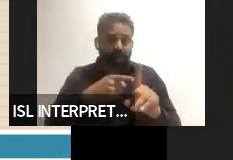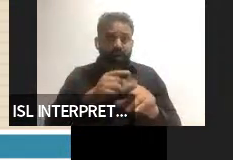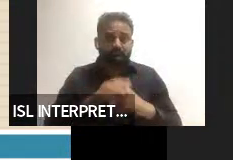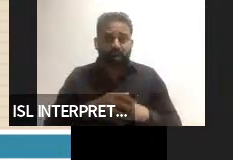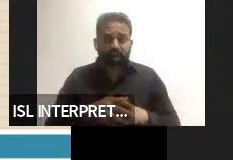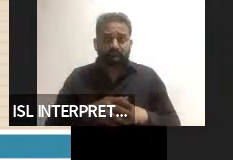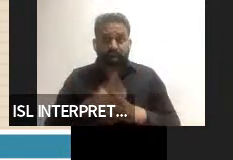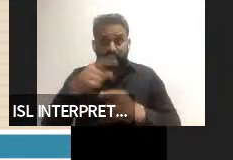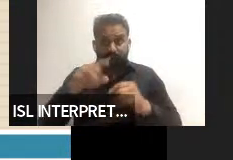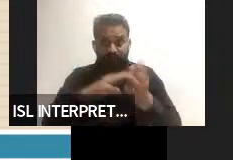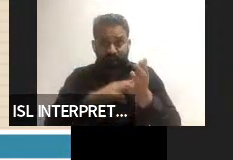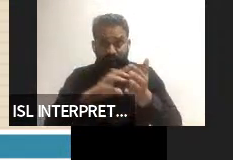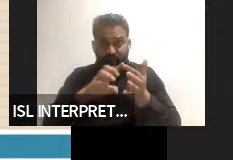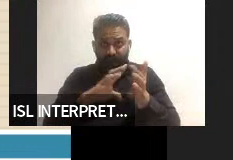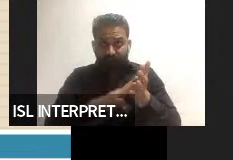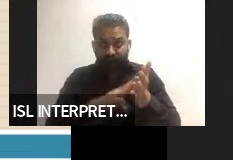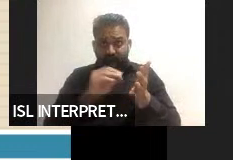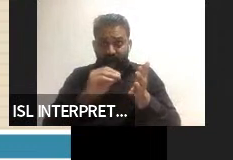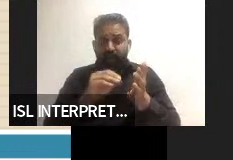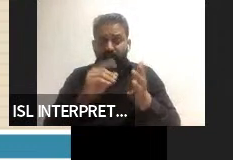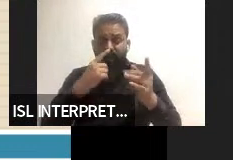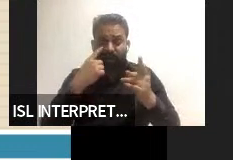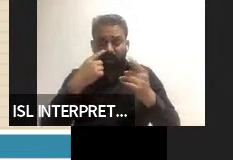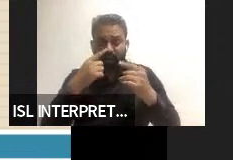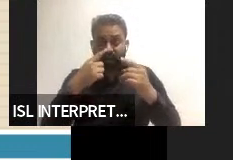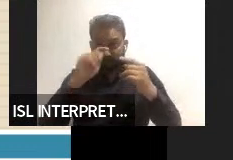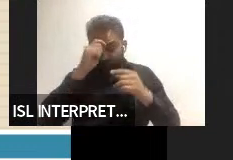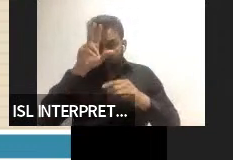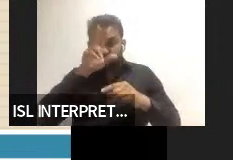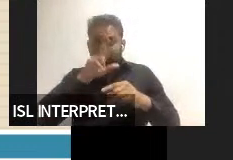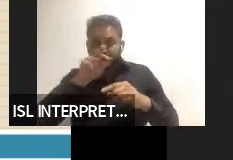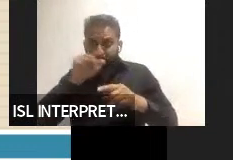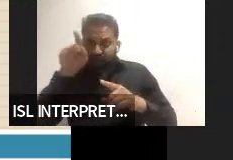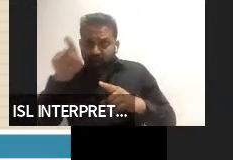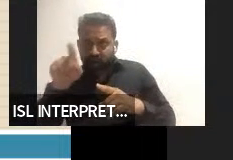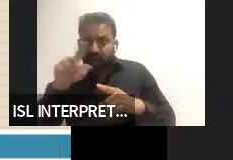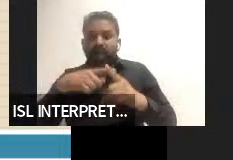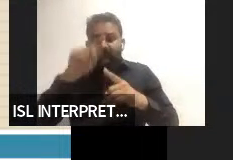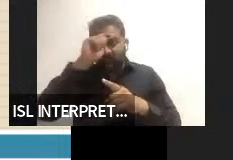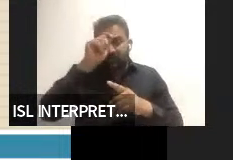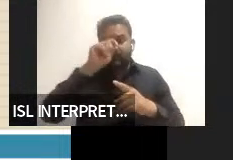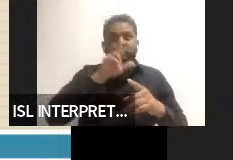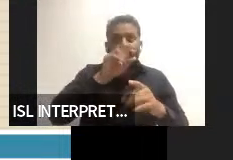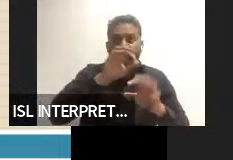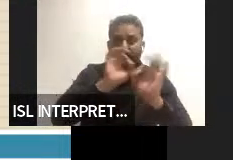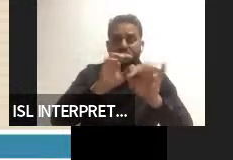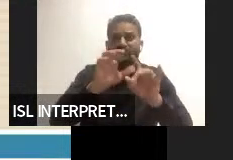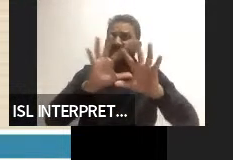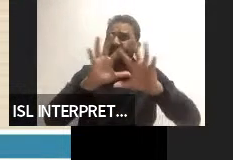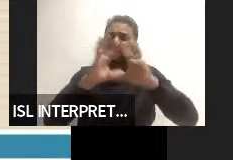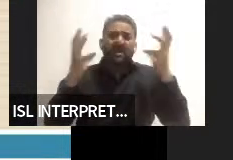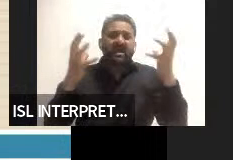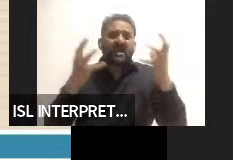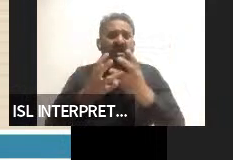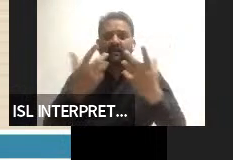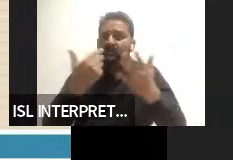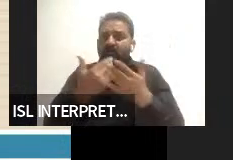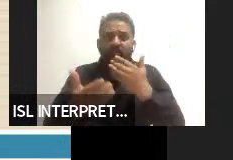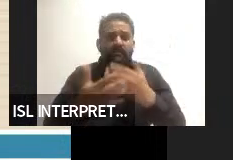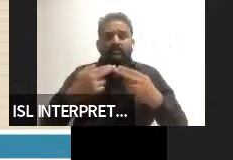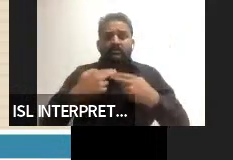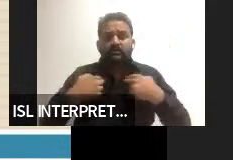your memoranda will be read by English speakers and non-English speakers from around the world, from different legal